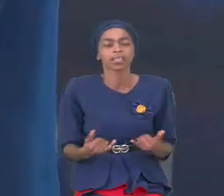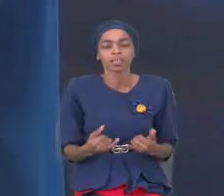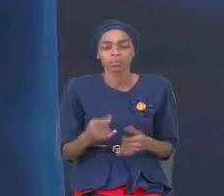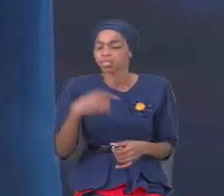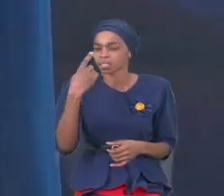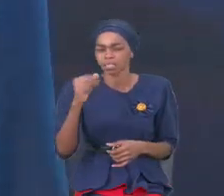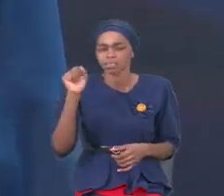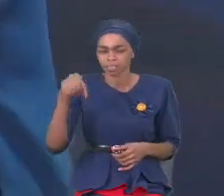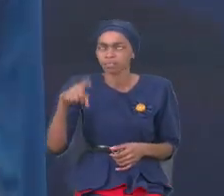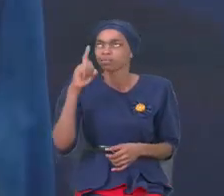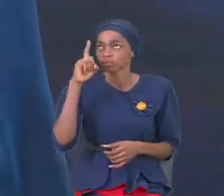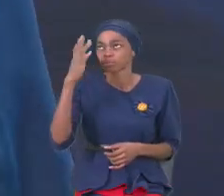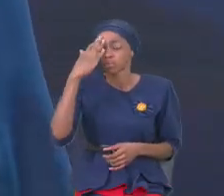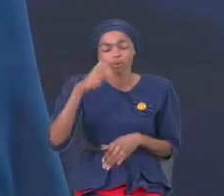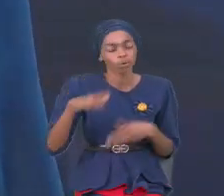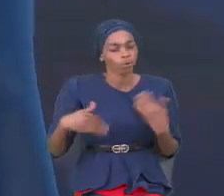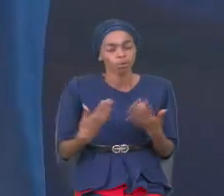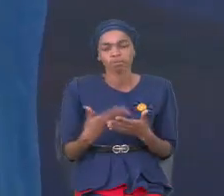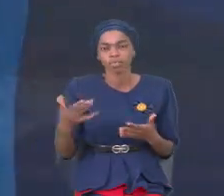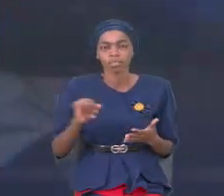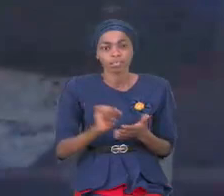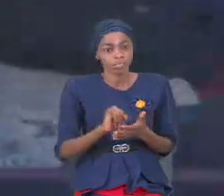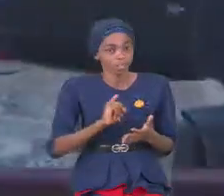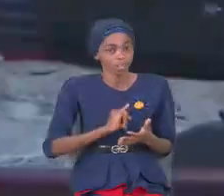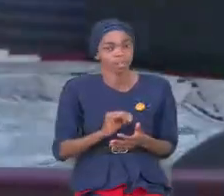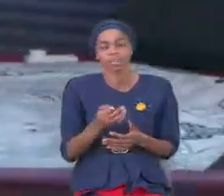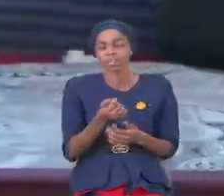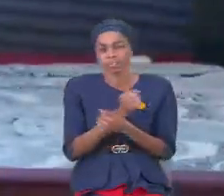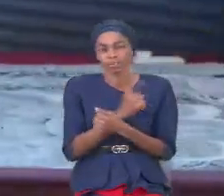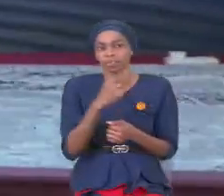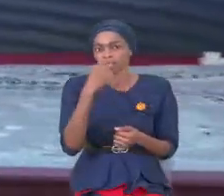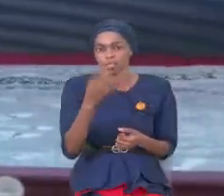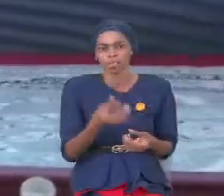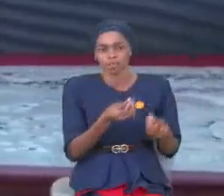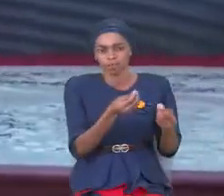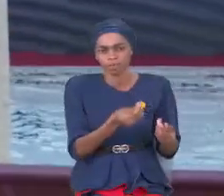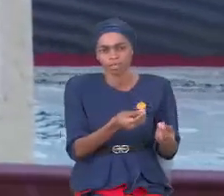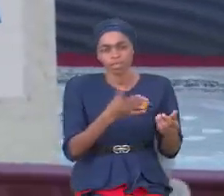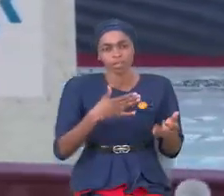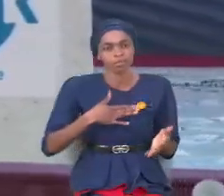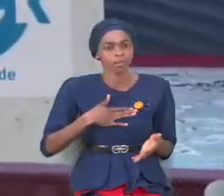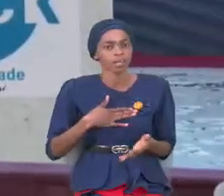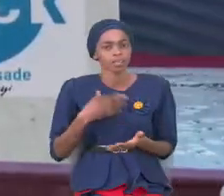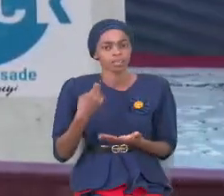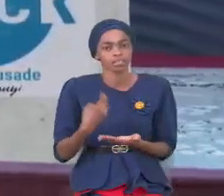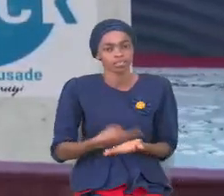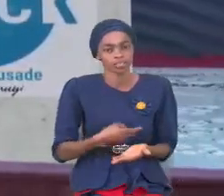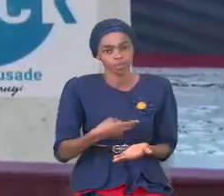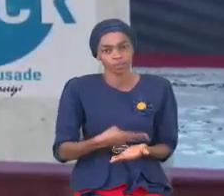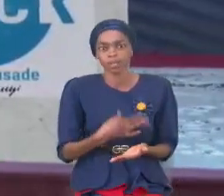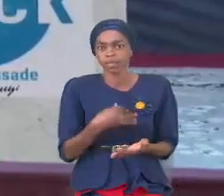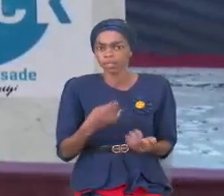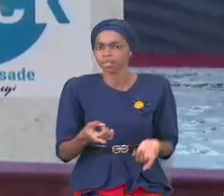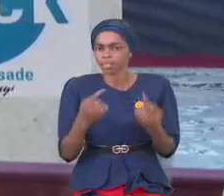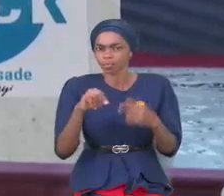you know all things. You know that I love you. Feed my sheep. It came the second time. Is the word of the